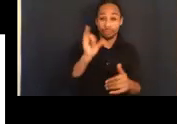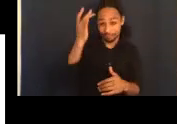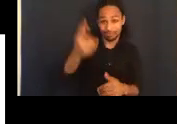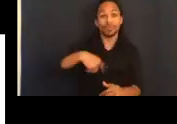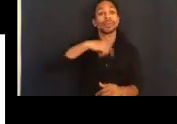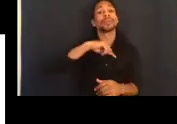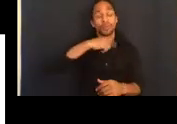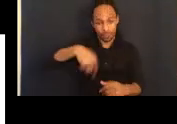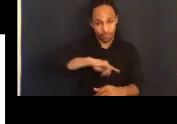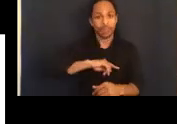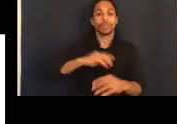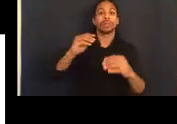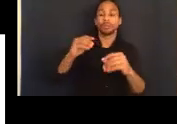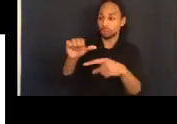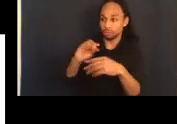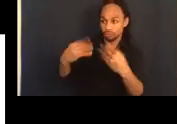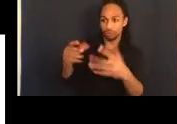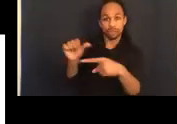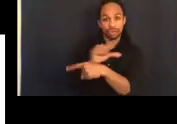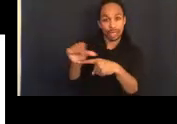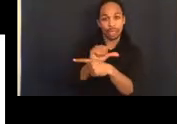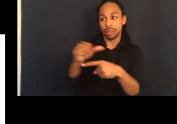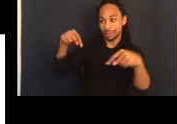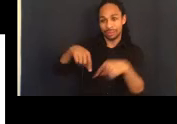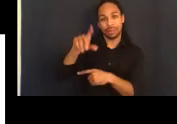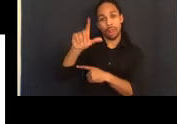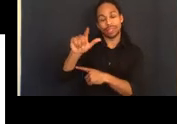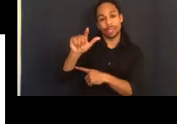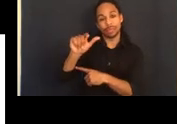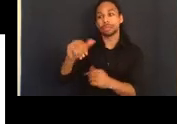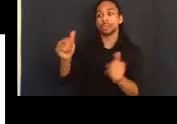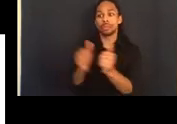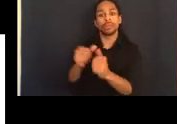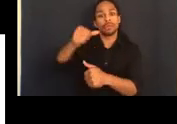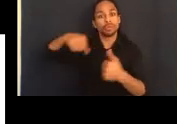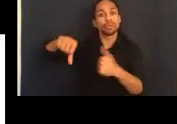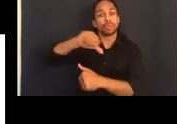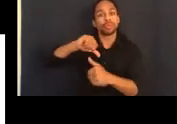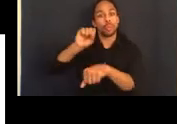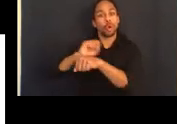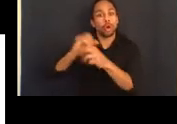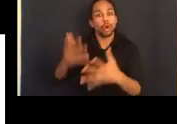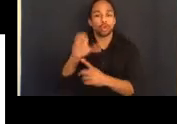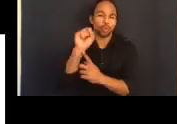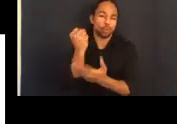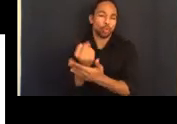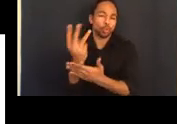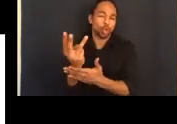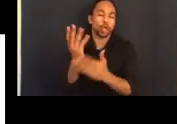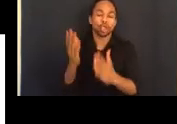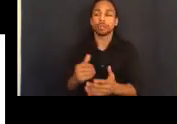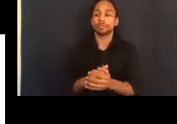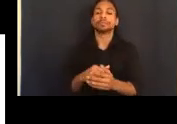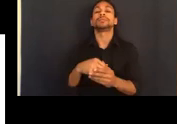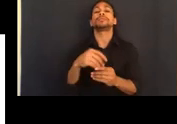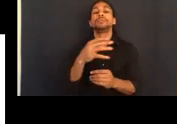providers here locally in LA, with the social workers, and how to work with Indigenous people currently with the